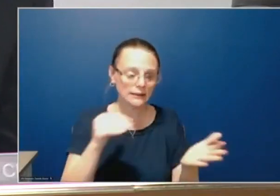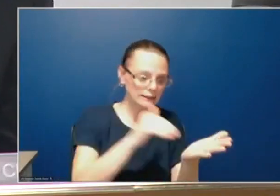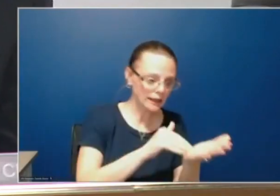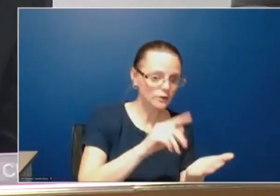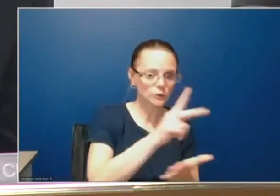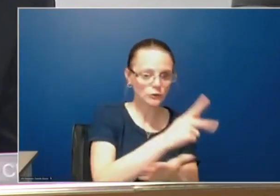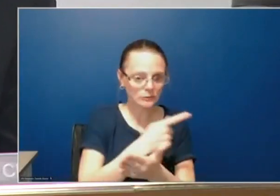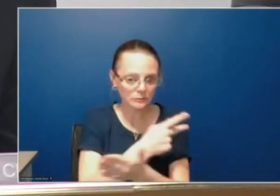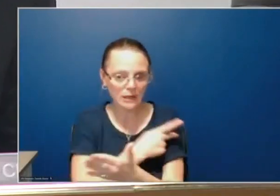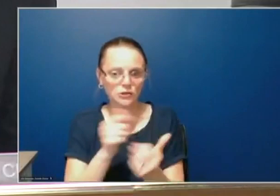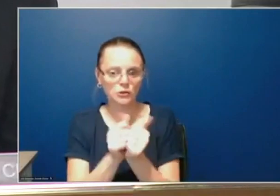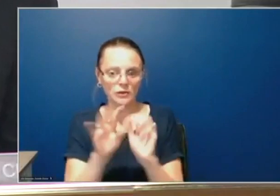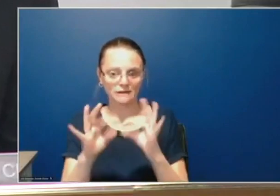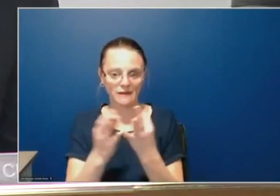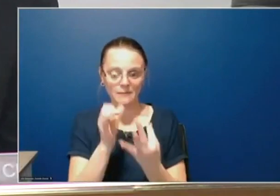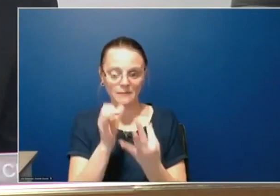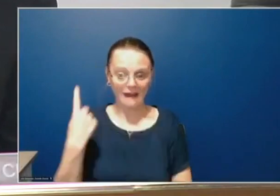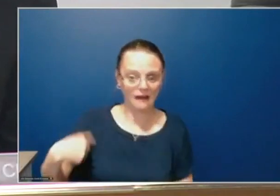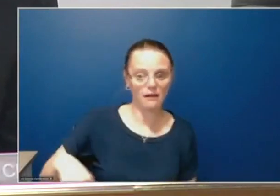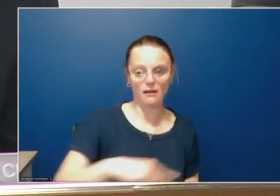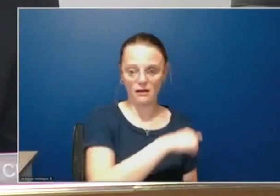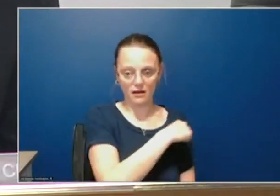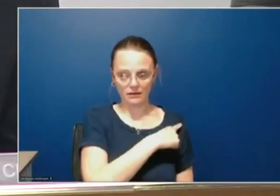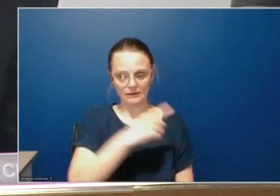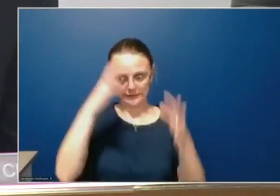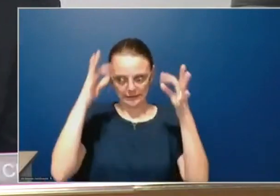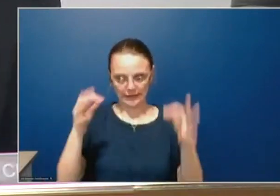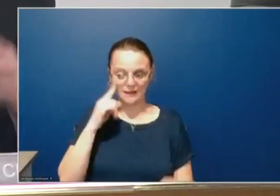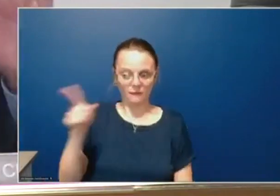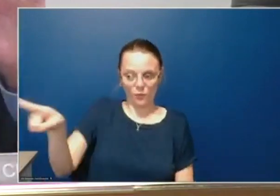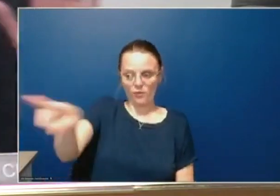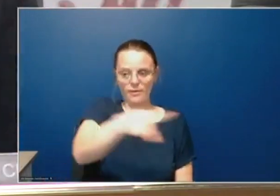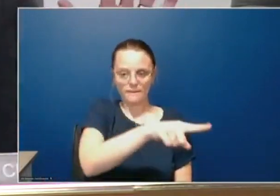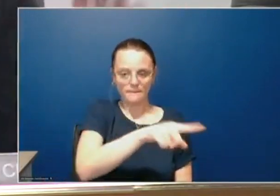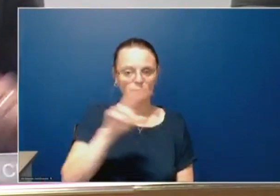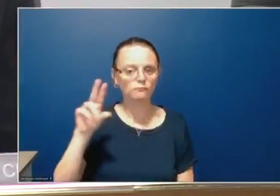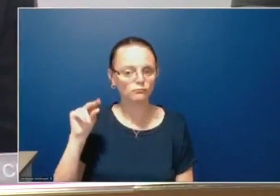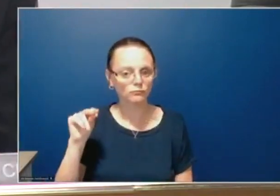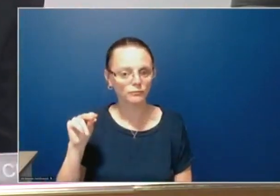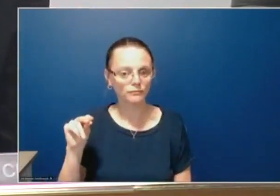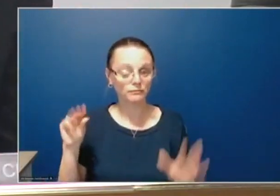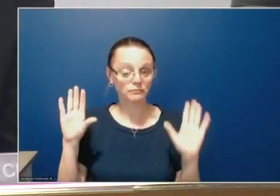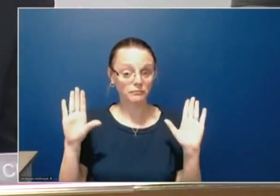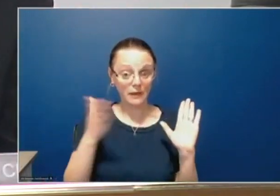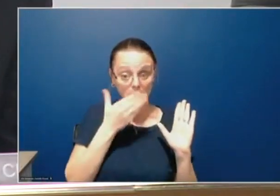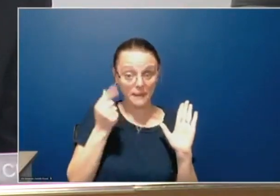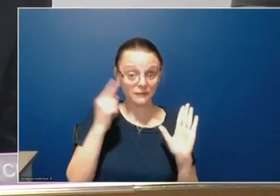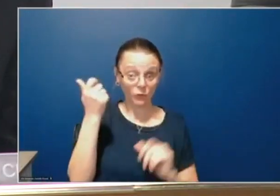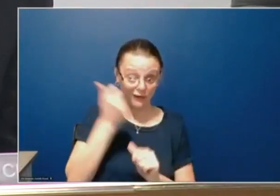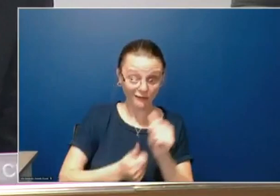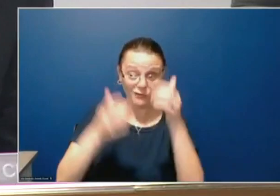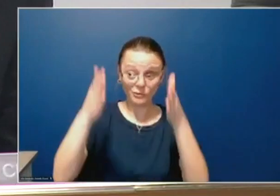us deciding here what is best for them. I certainly don't know what is best for every person.